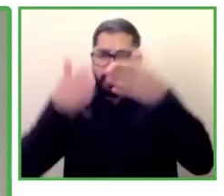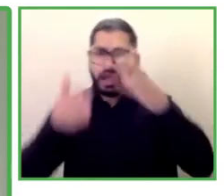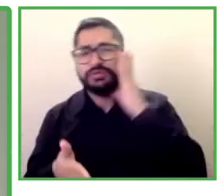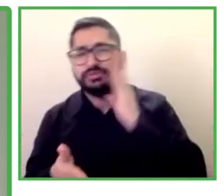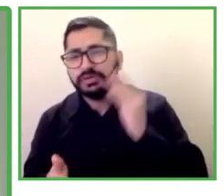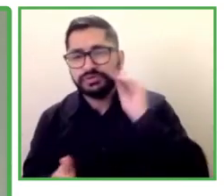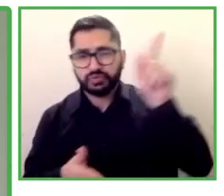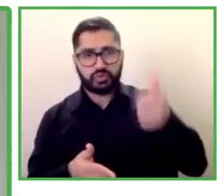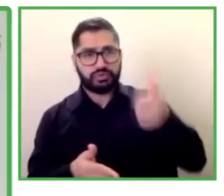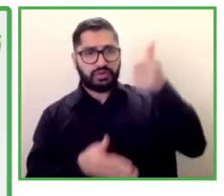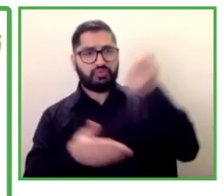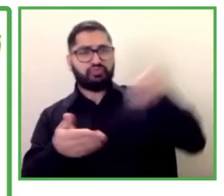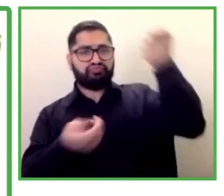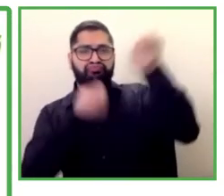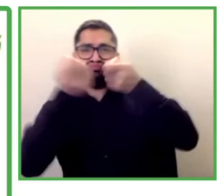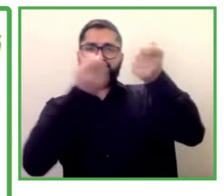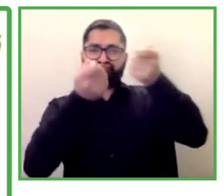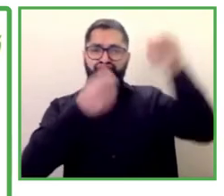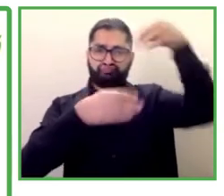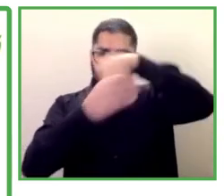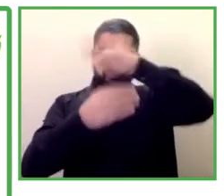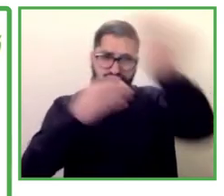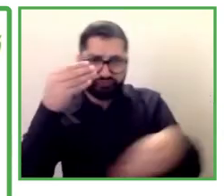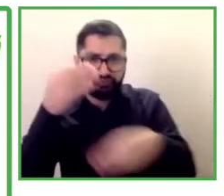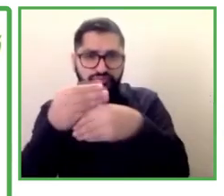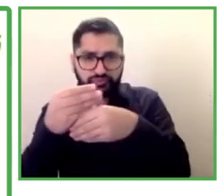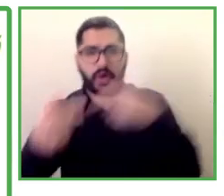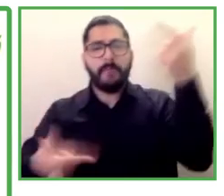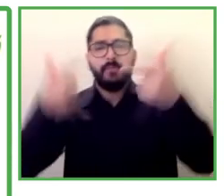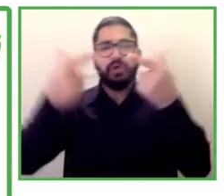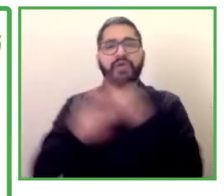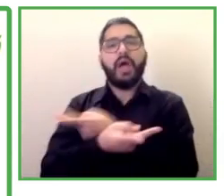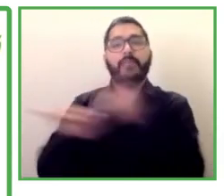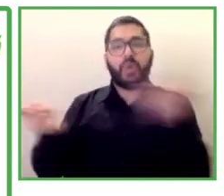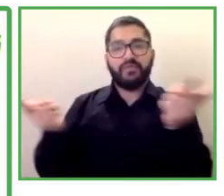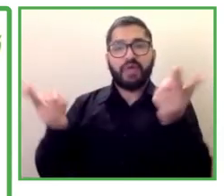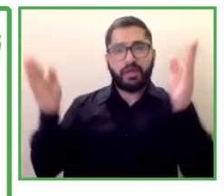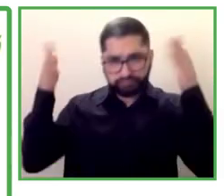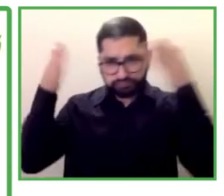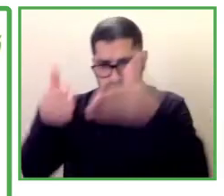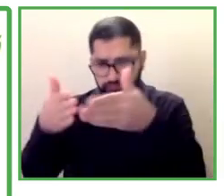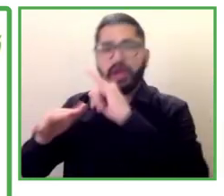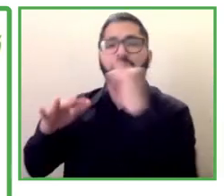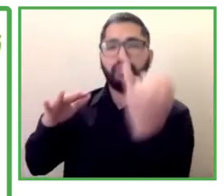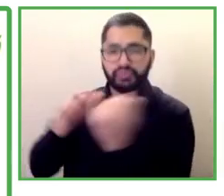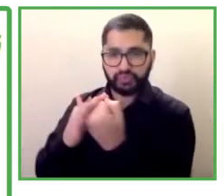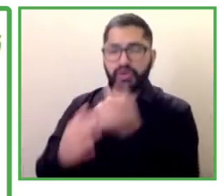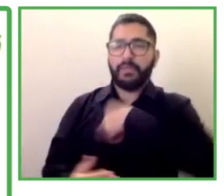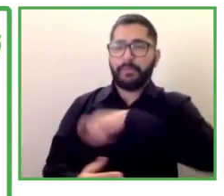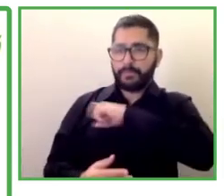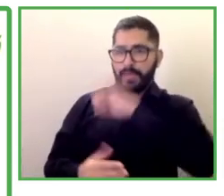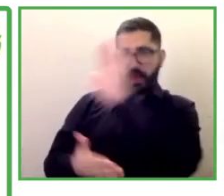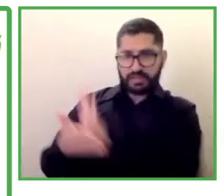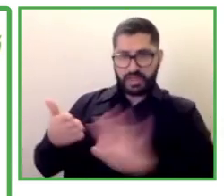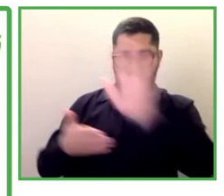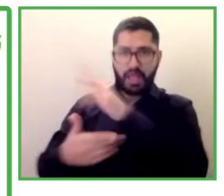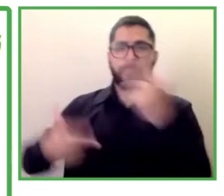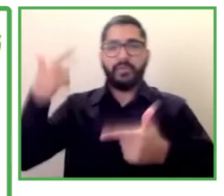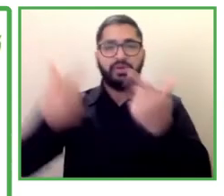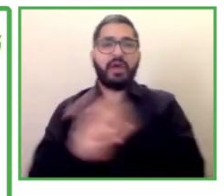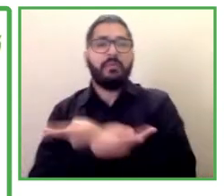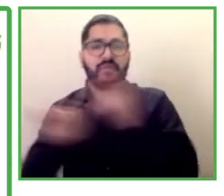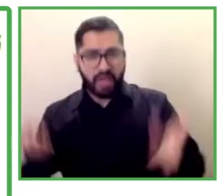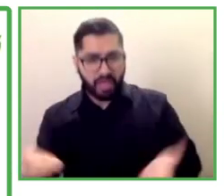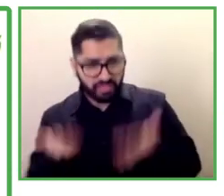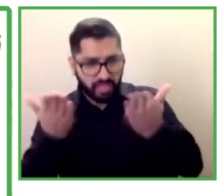General Direction for the Implementation of Public Policies. In Spain, the public policies for the people with disabilities